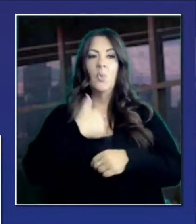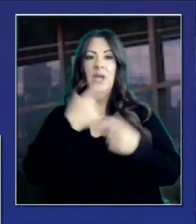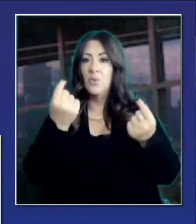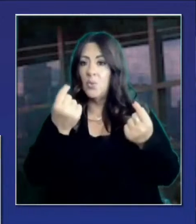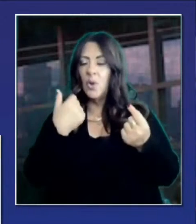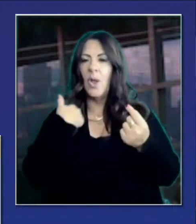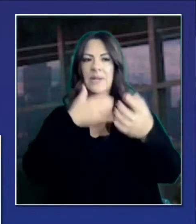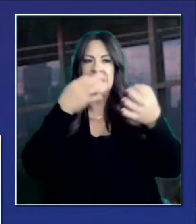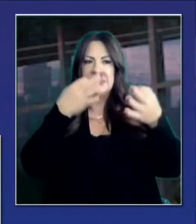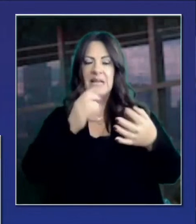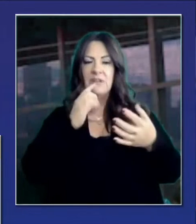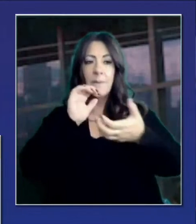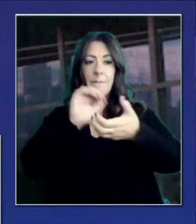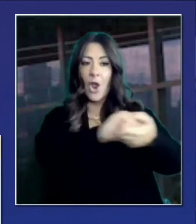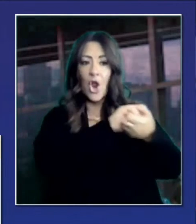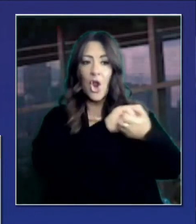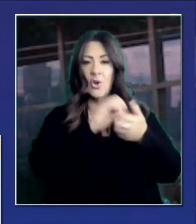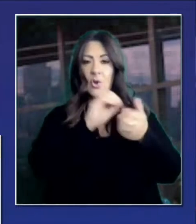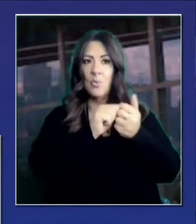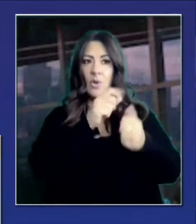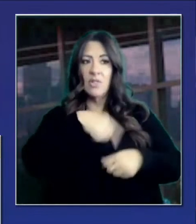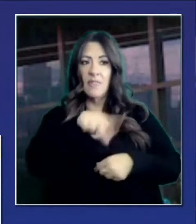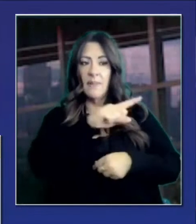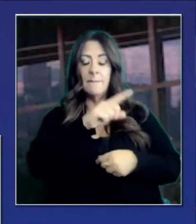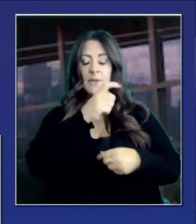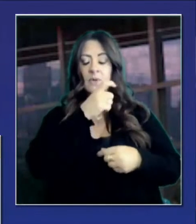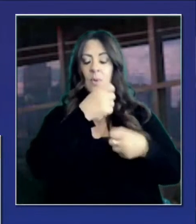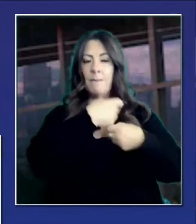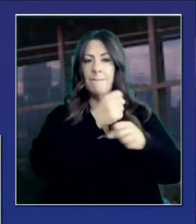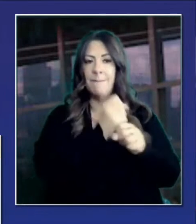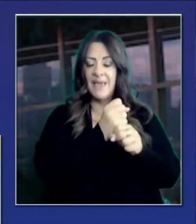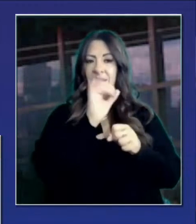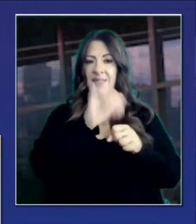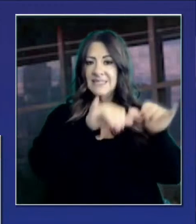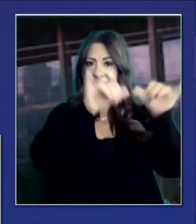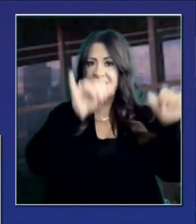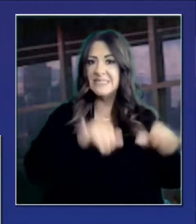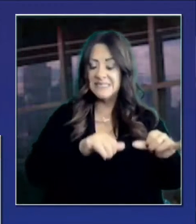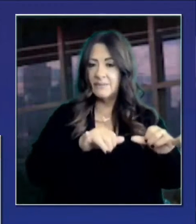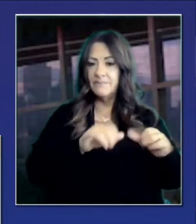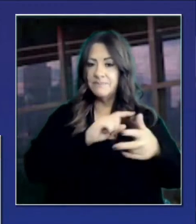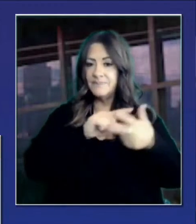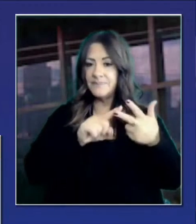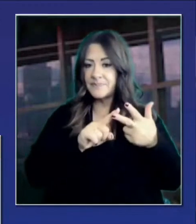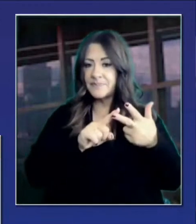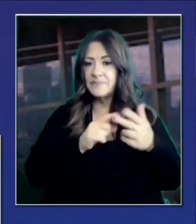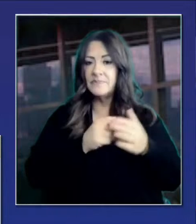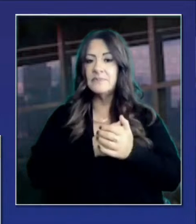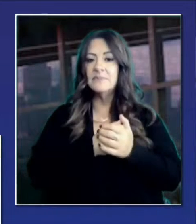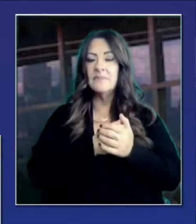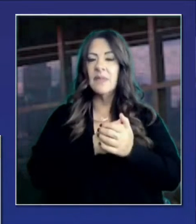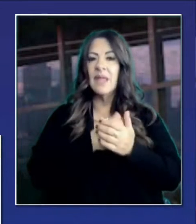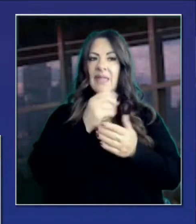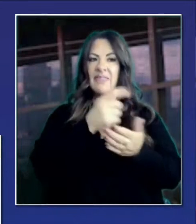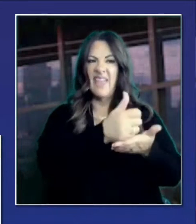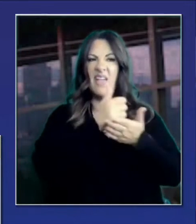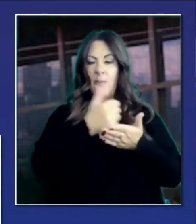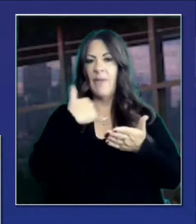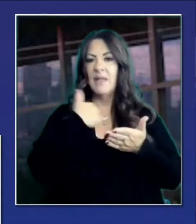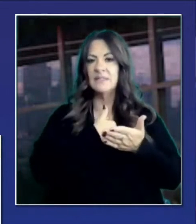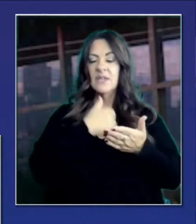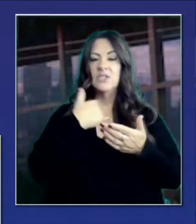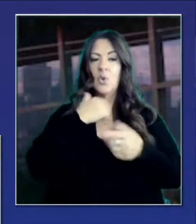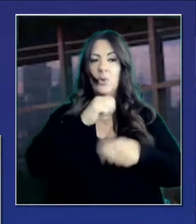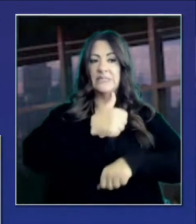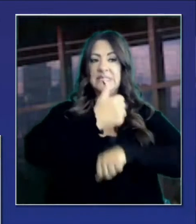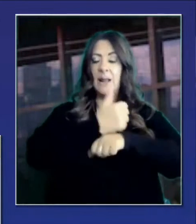great company, and Accenture. We've got a pilot up and running. We started this last week in LA and San Diego.